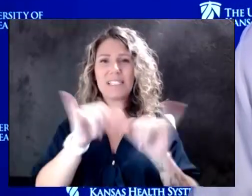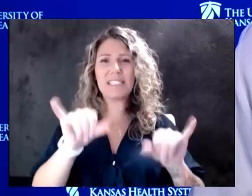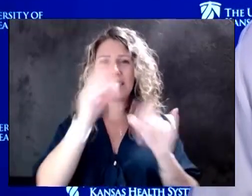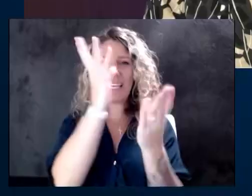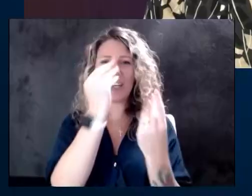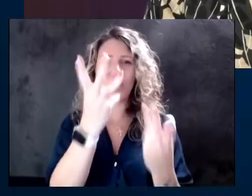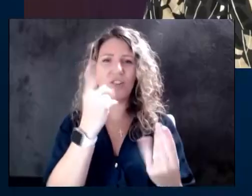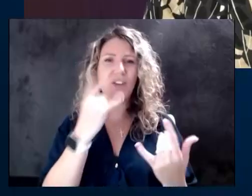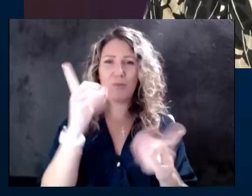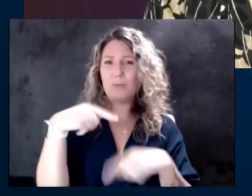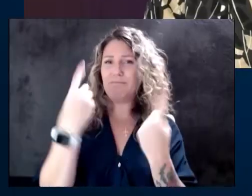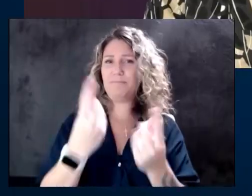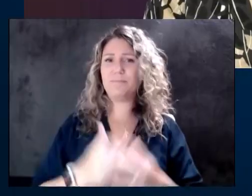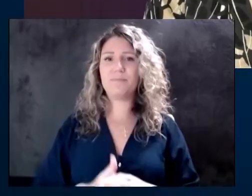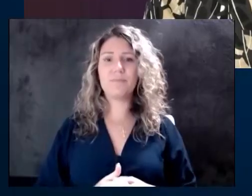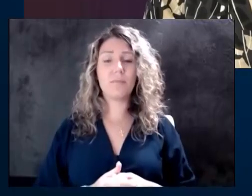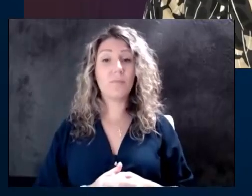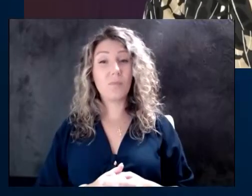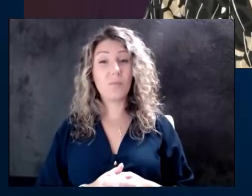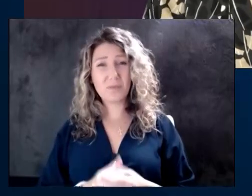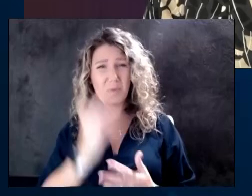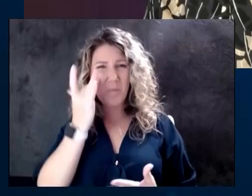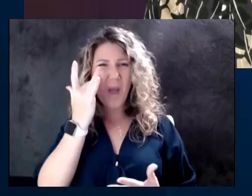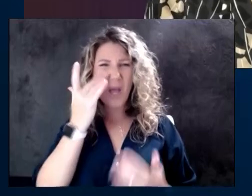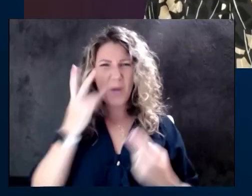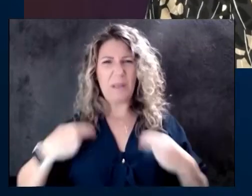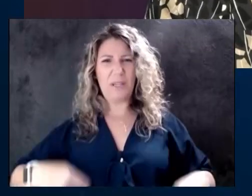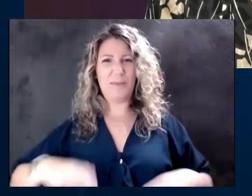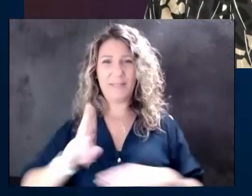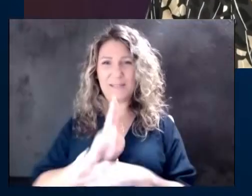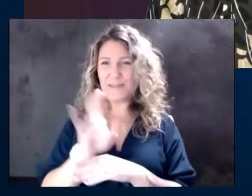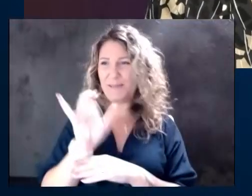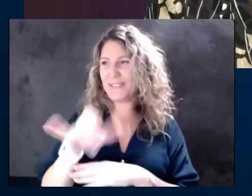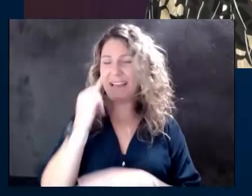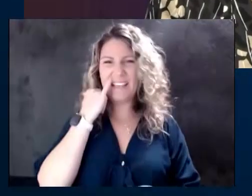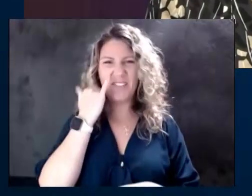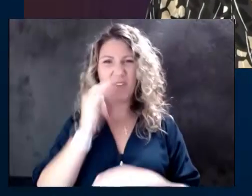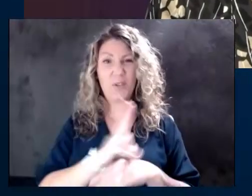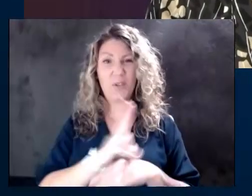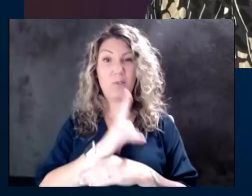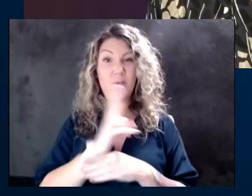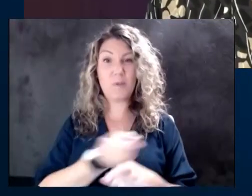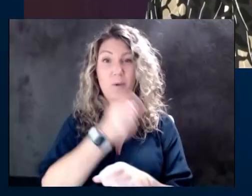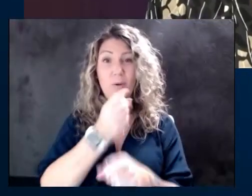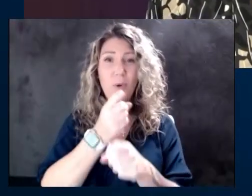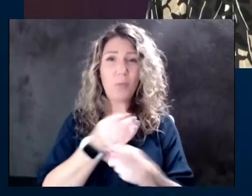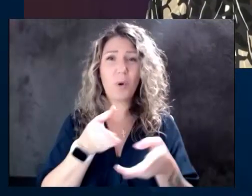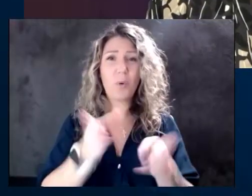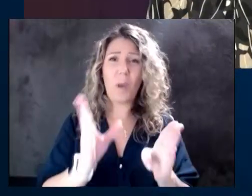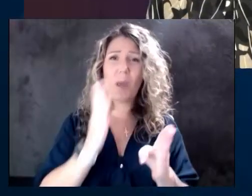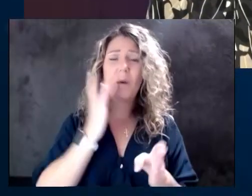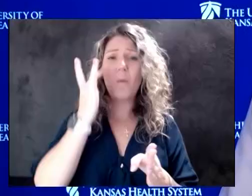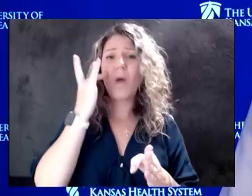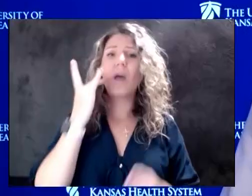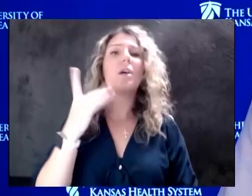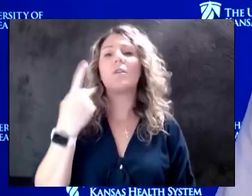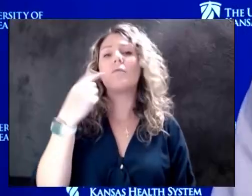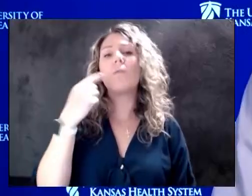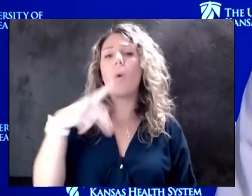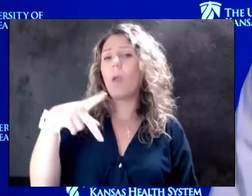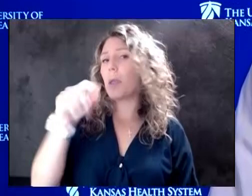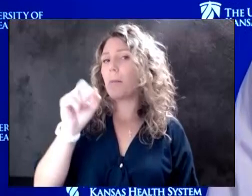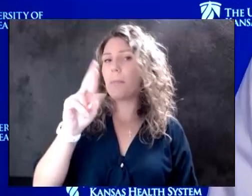So, Dr. Hawkinson, why would humans use it? You said if you're using it in the right way, what would the right way be for? Well, still for parasitic infections, just like